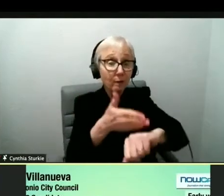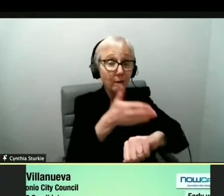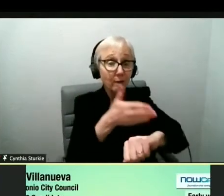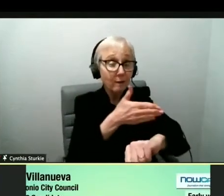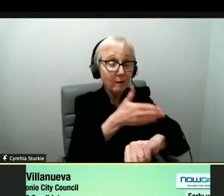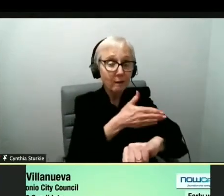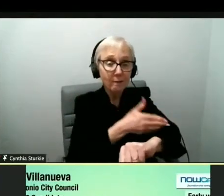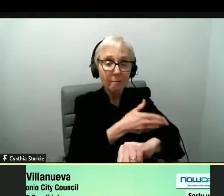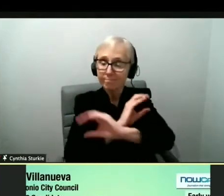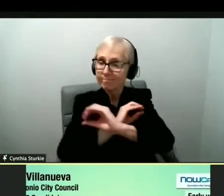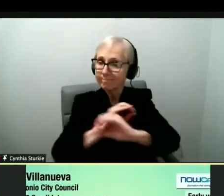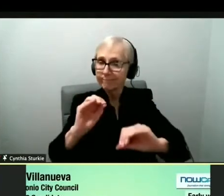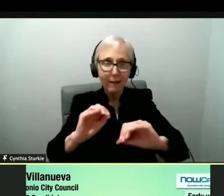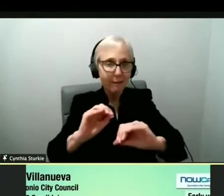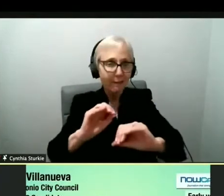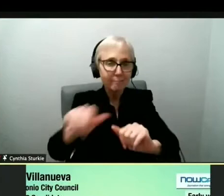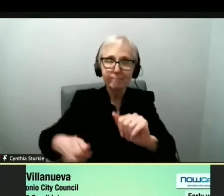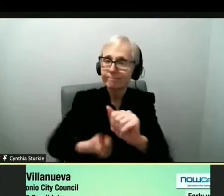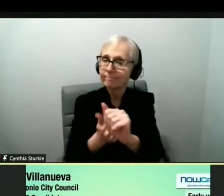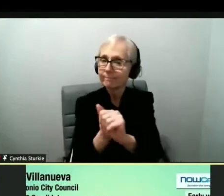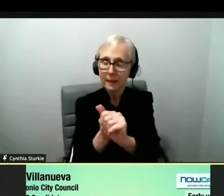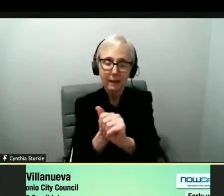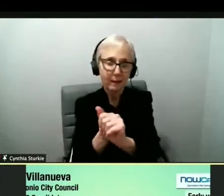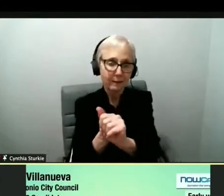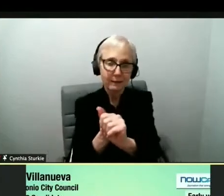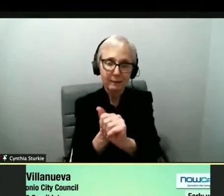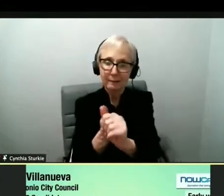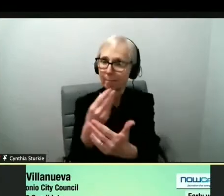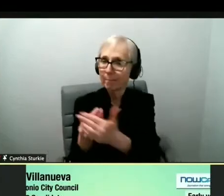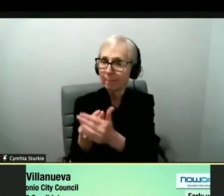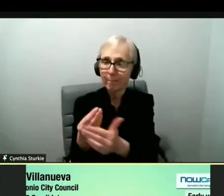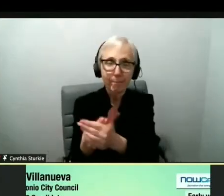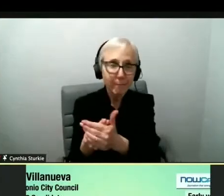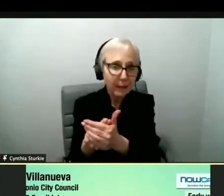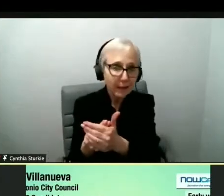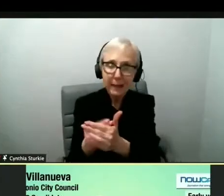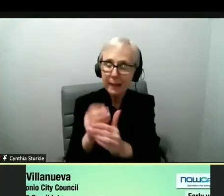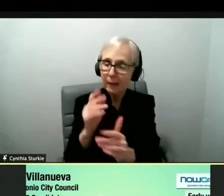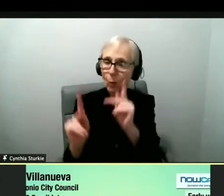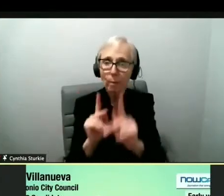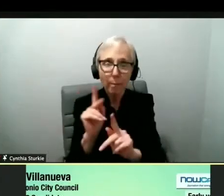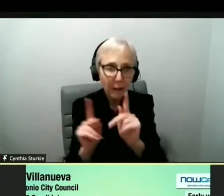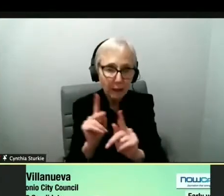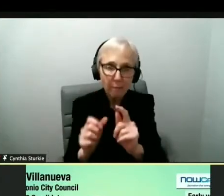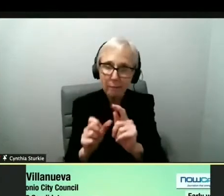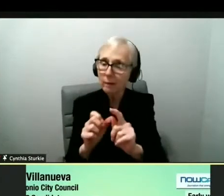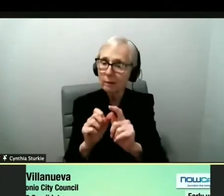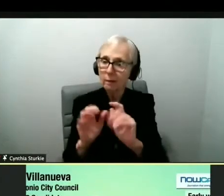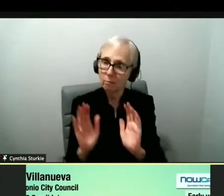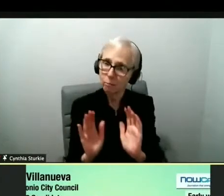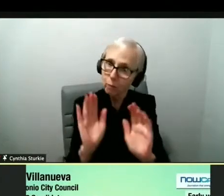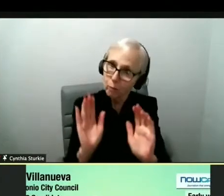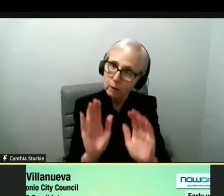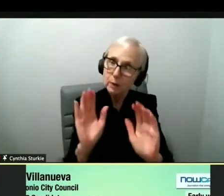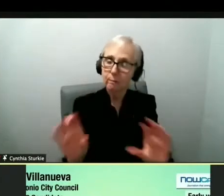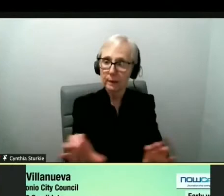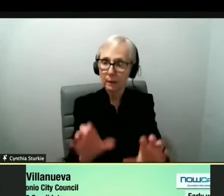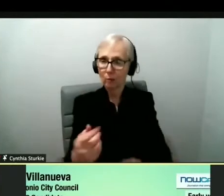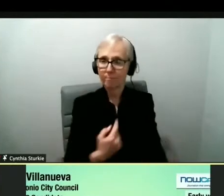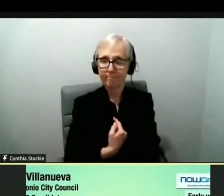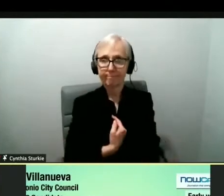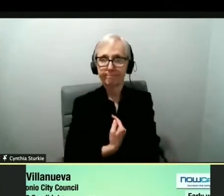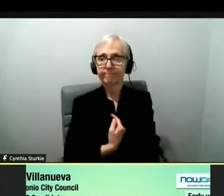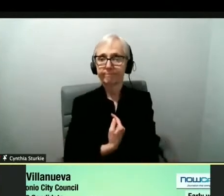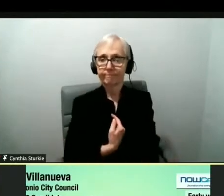nothing behind no money or no people. There is no one pushing me to do this but myself.